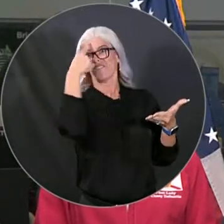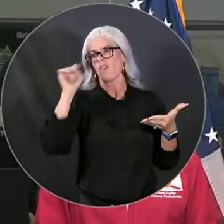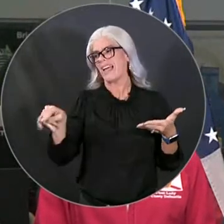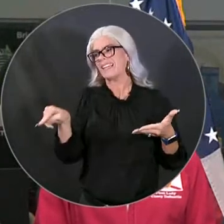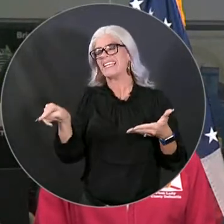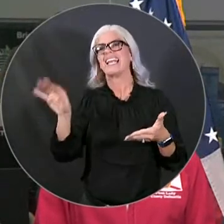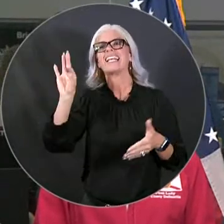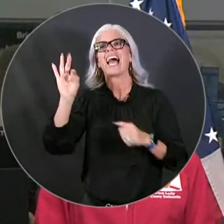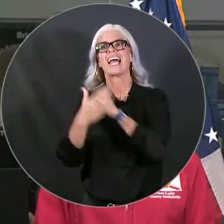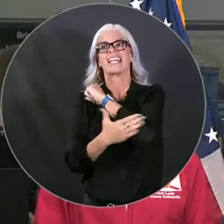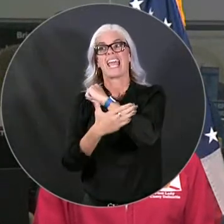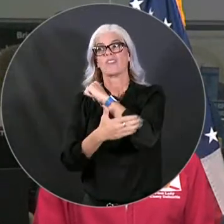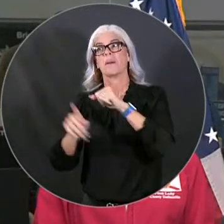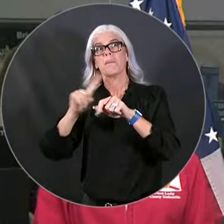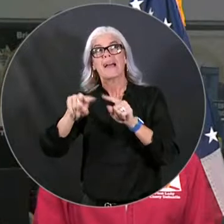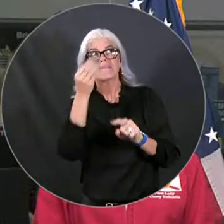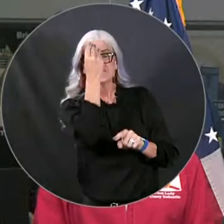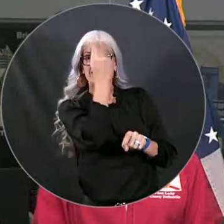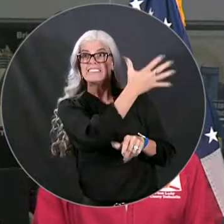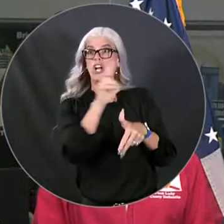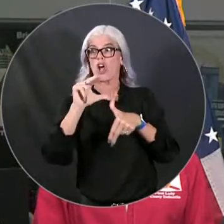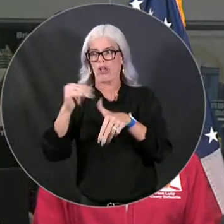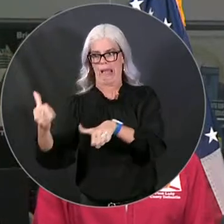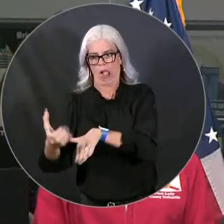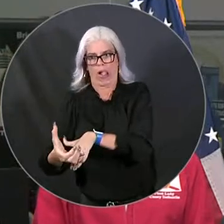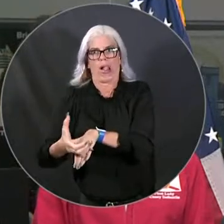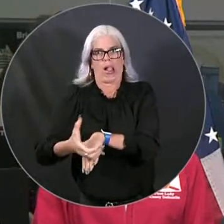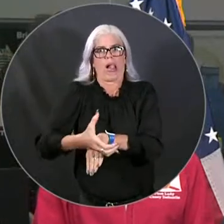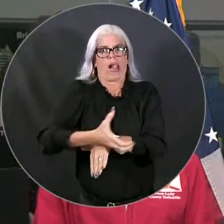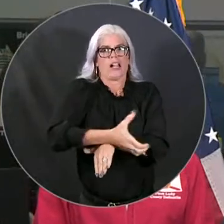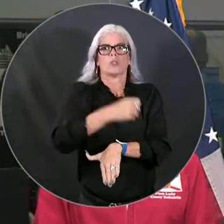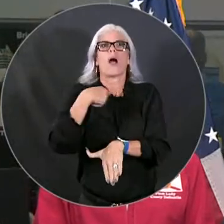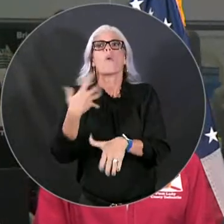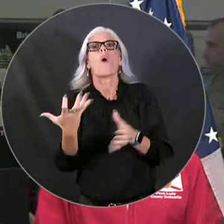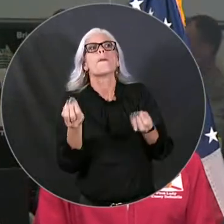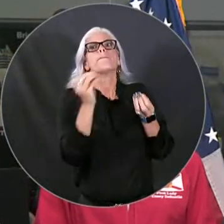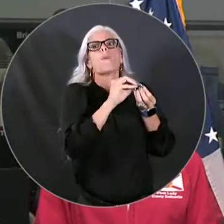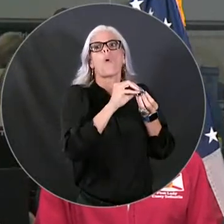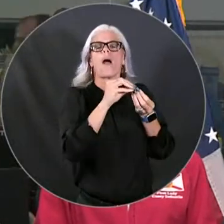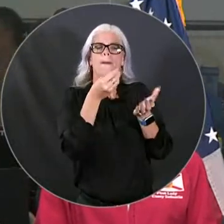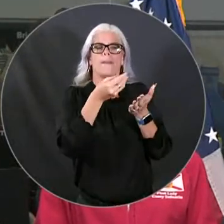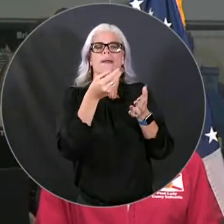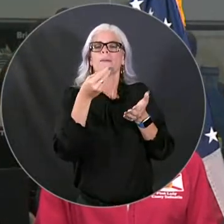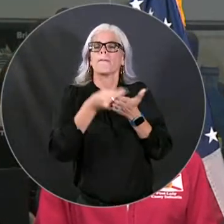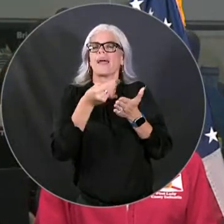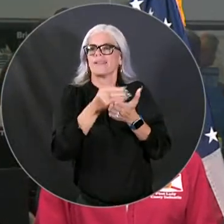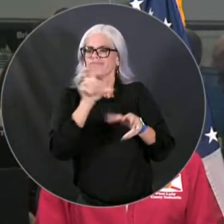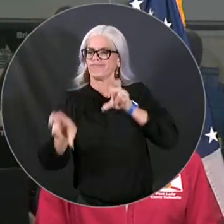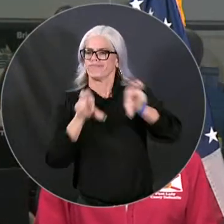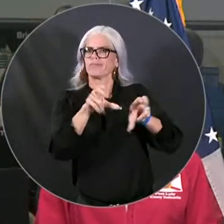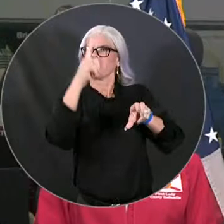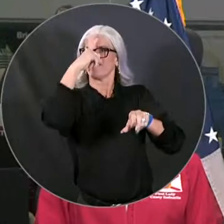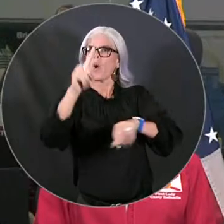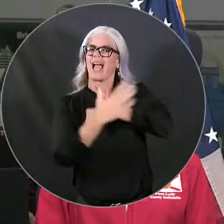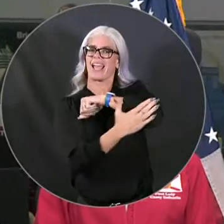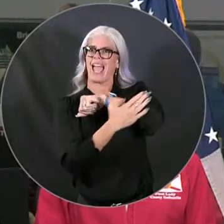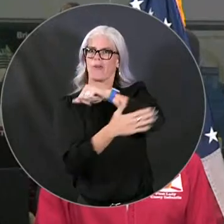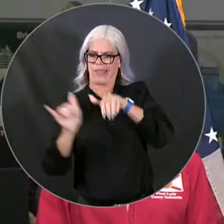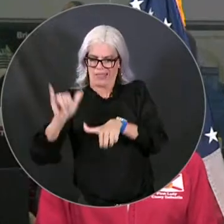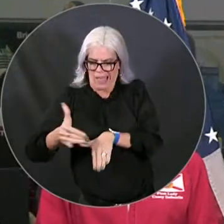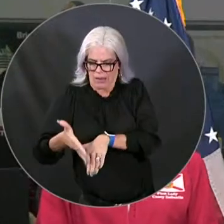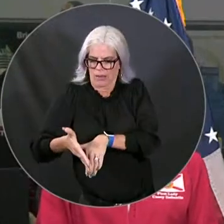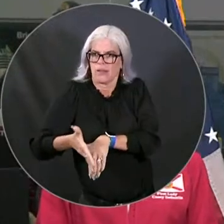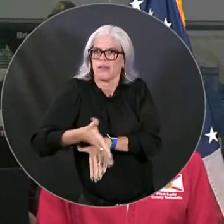in the center part of our state, that we were going to be asking for those counties to be expanded and included there. But for now, we have approval for